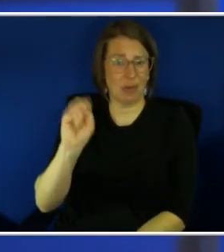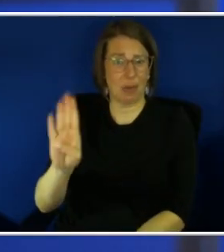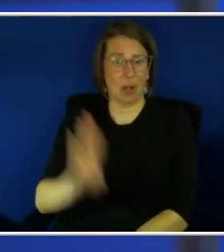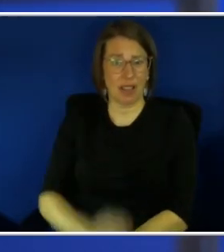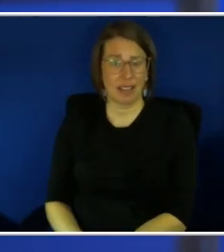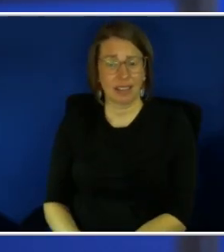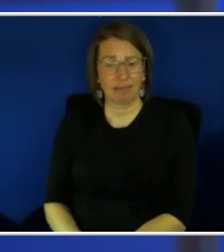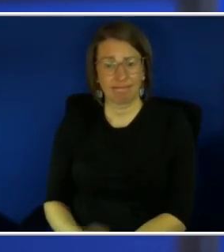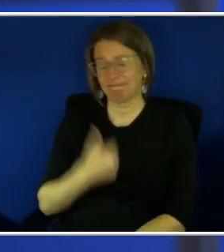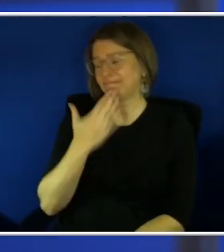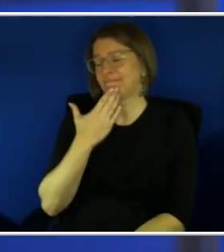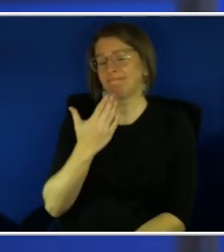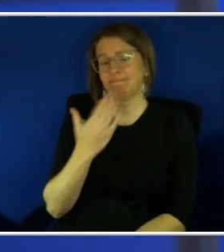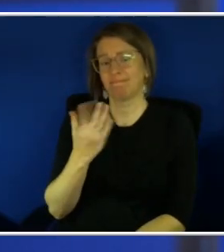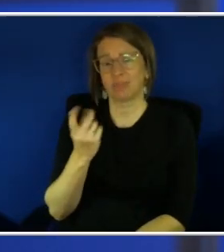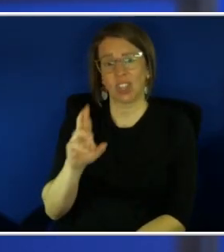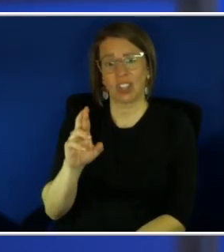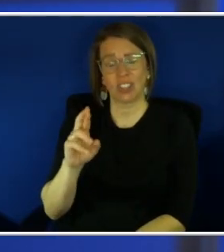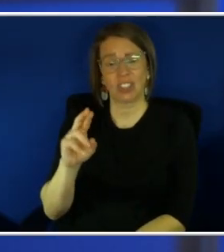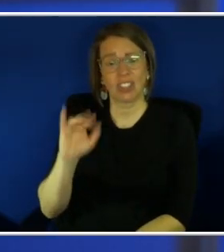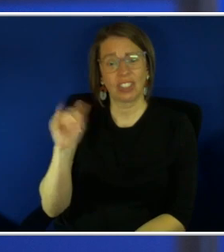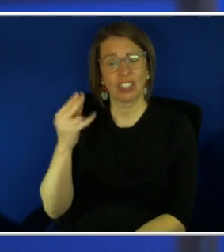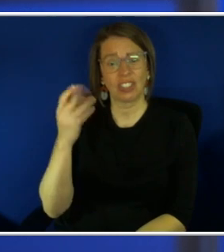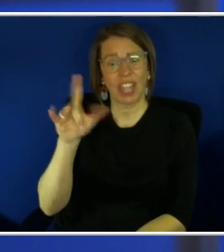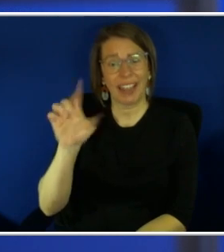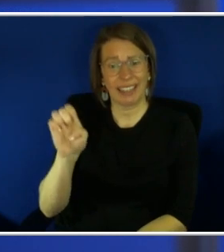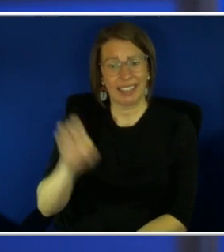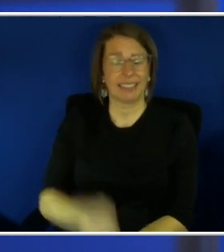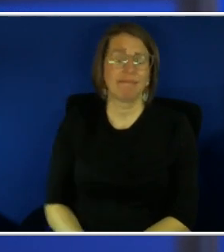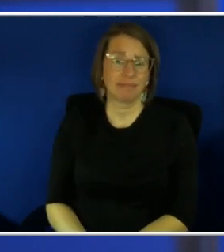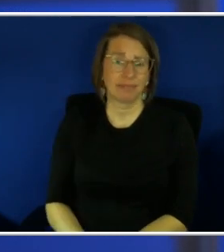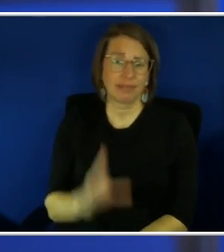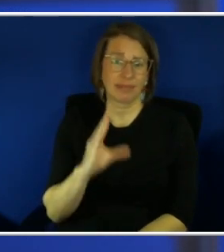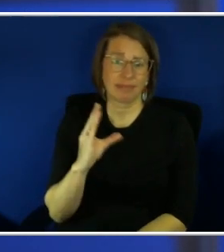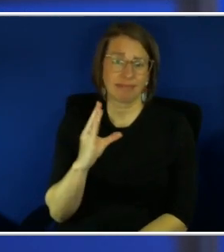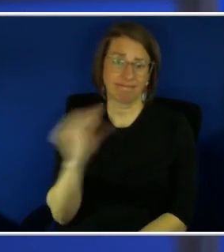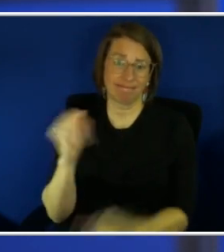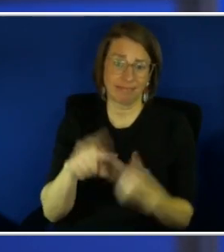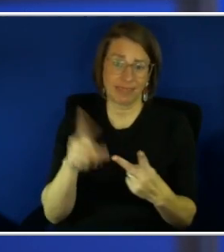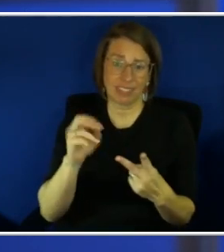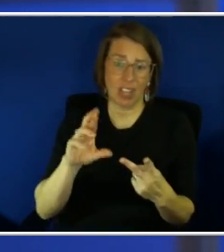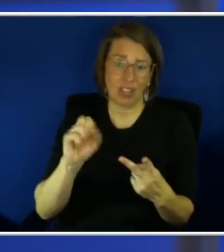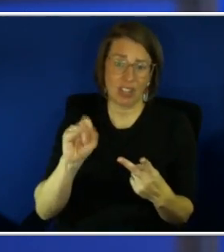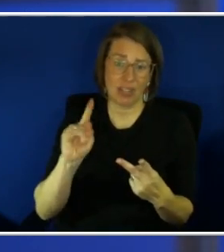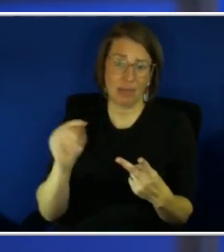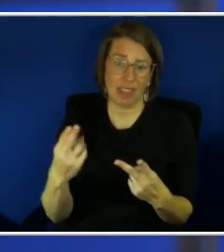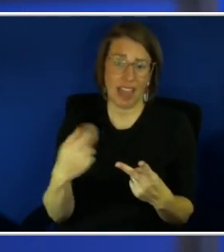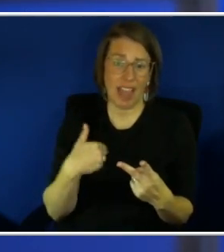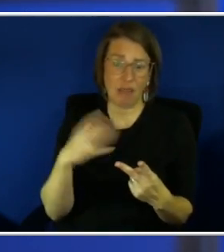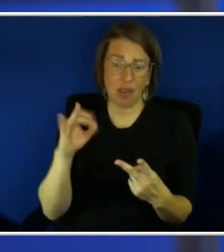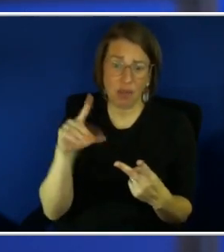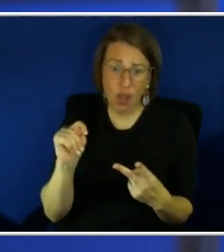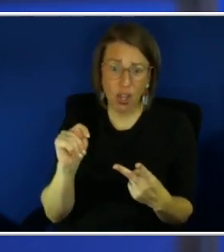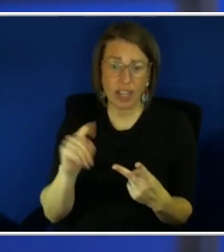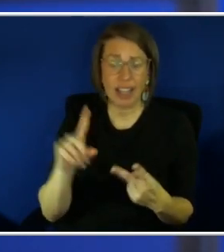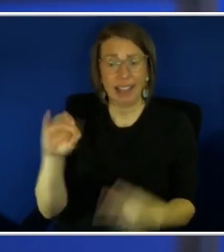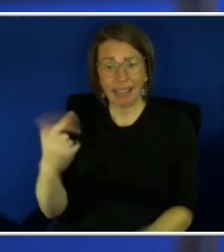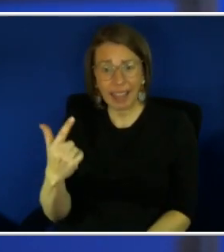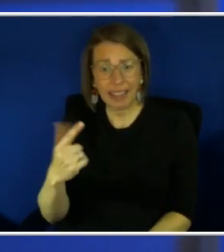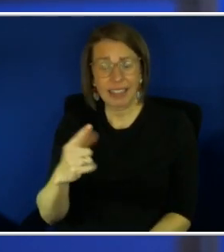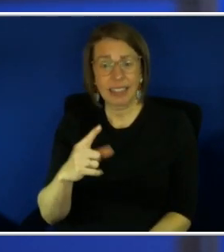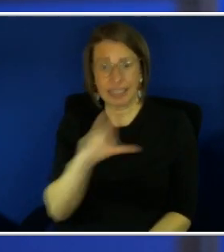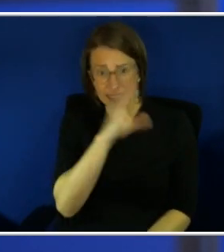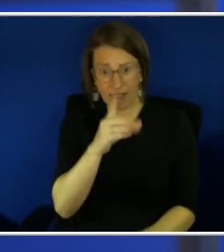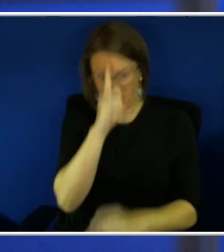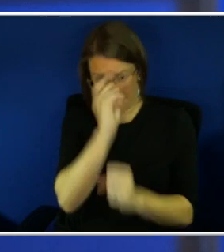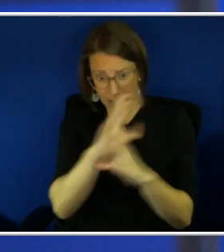for Dr. J. Lee and Dr. Smith that Yeah. I've got a foot and a leg. I just And a would hand. never imagine that was me,